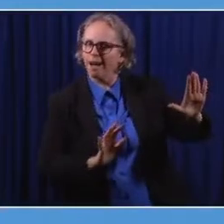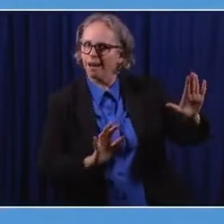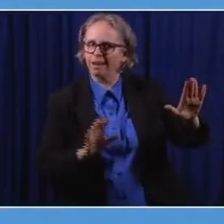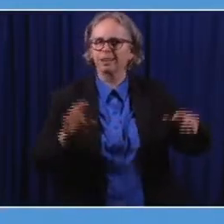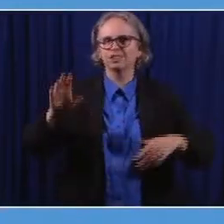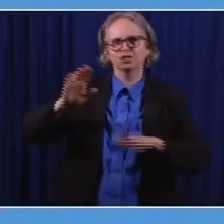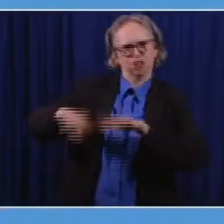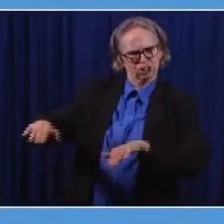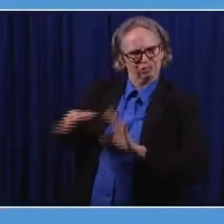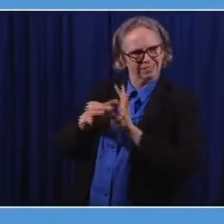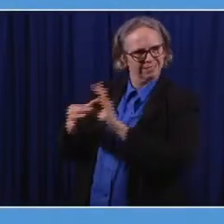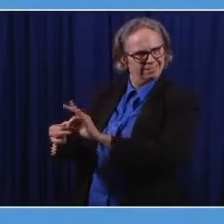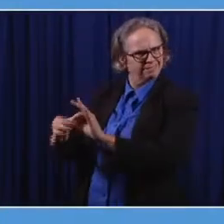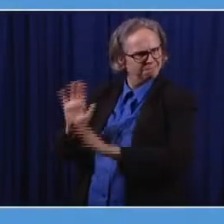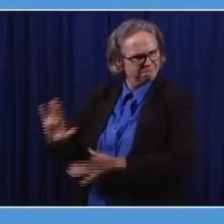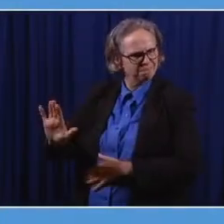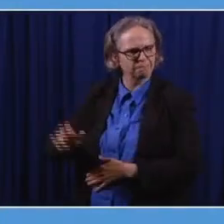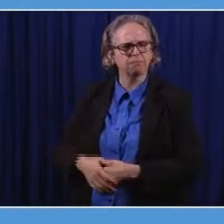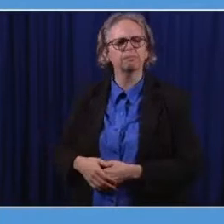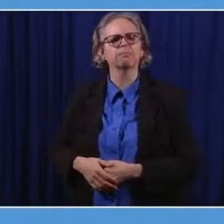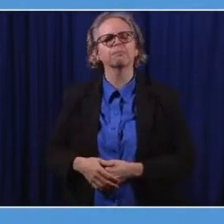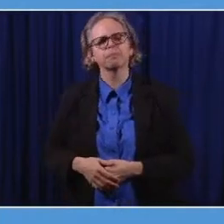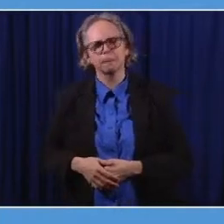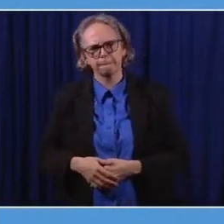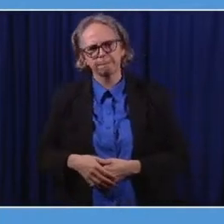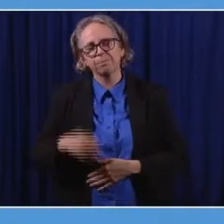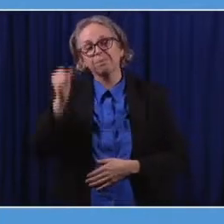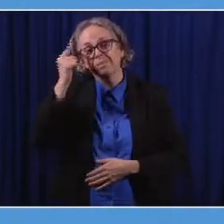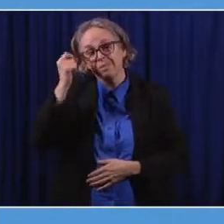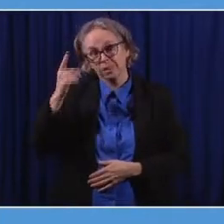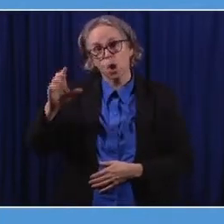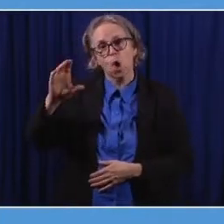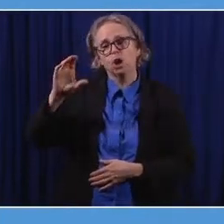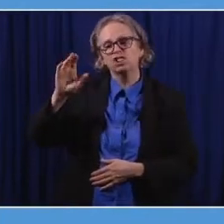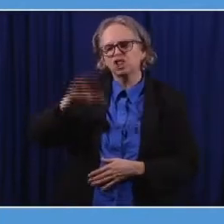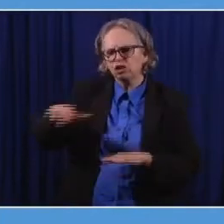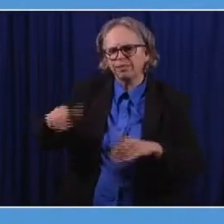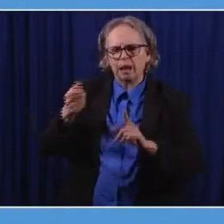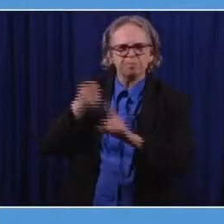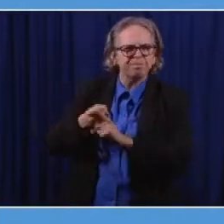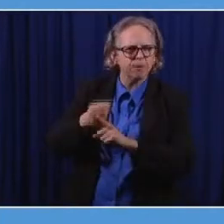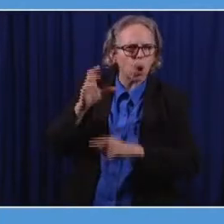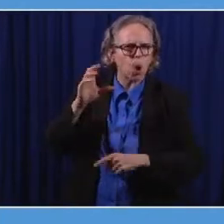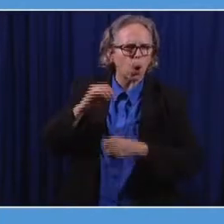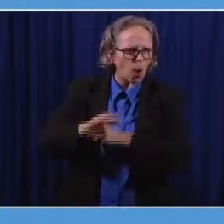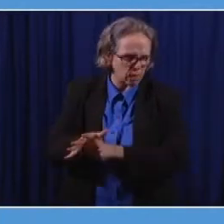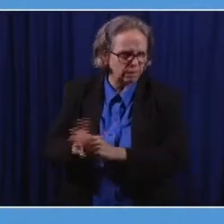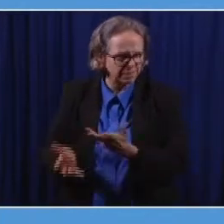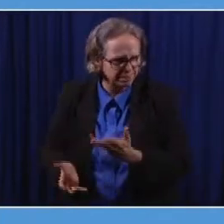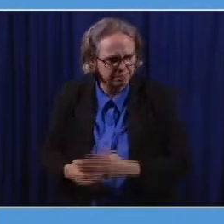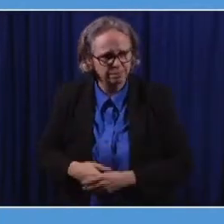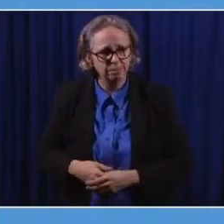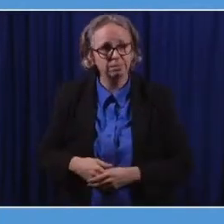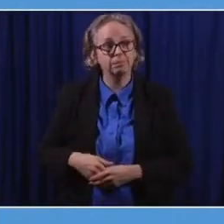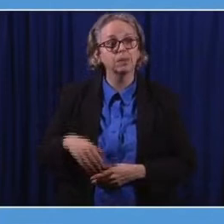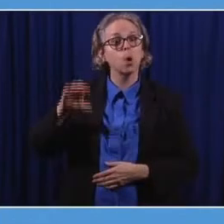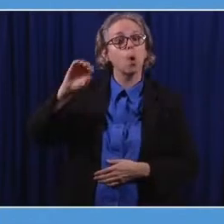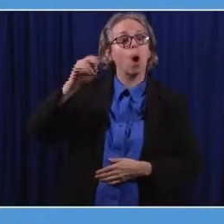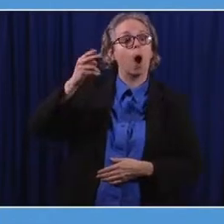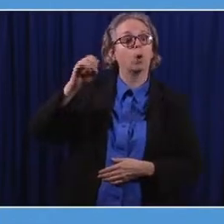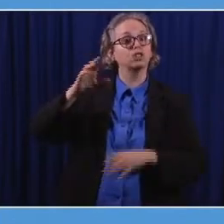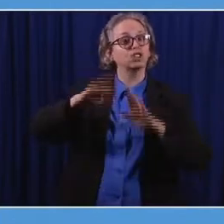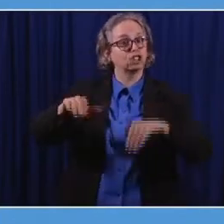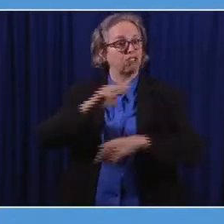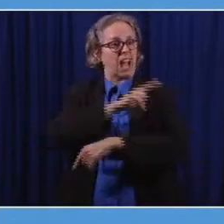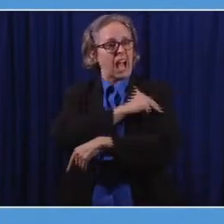on children and COVID. It was created in consultation with the Ohio Children's Hospital Association. We are blessed